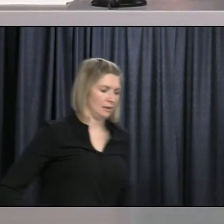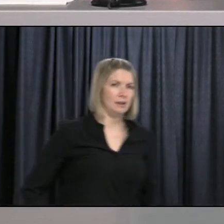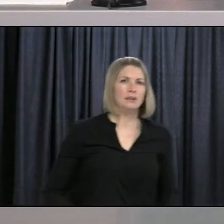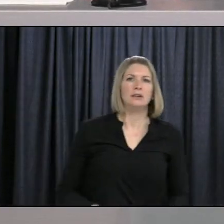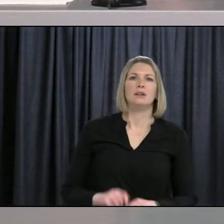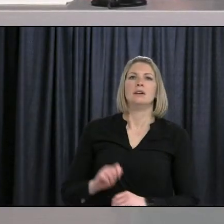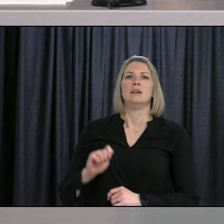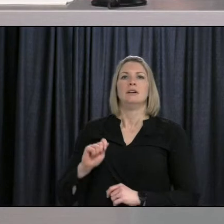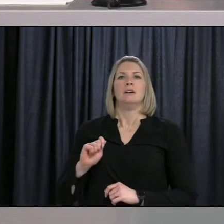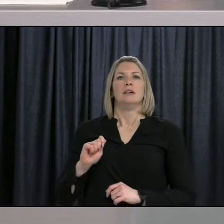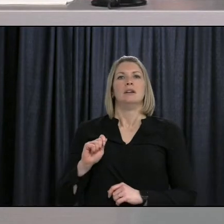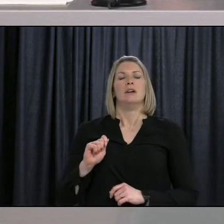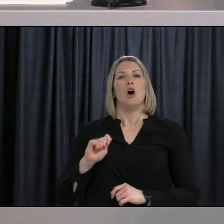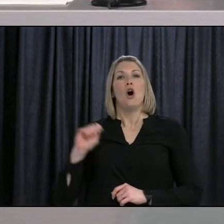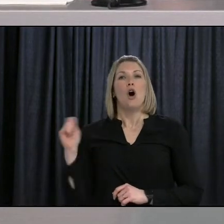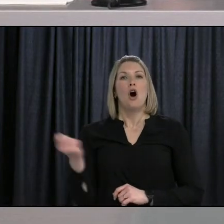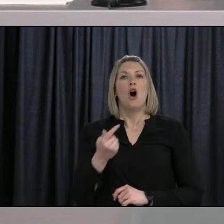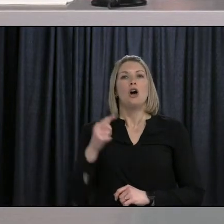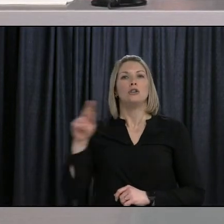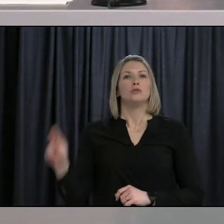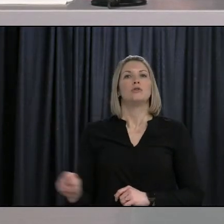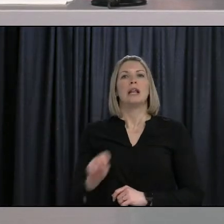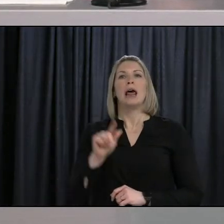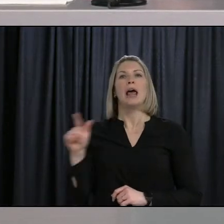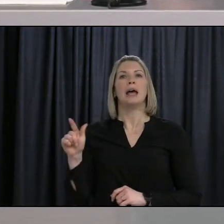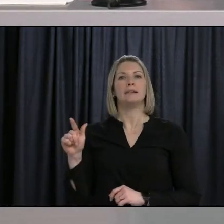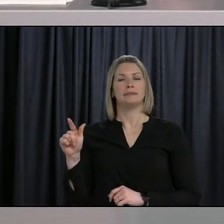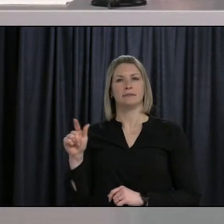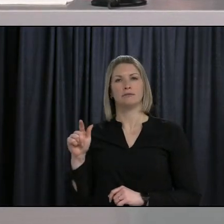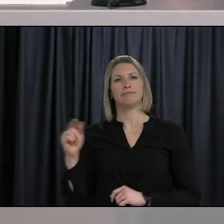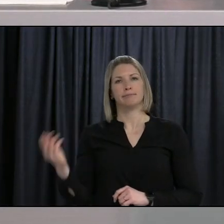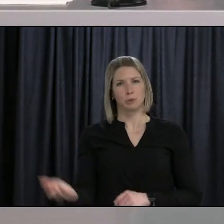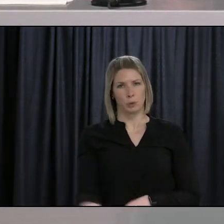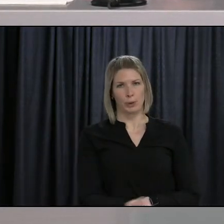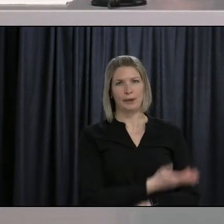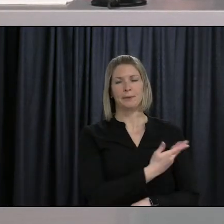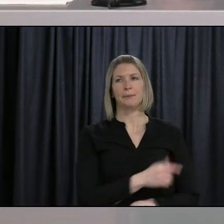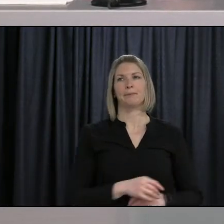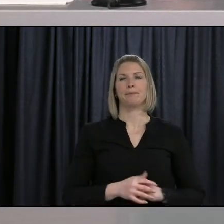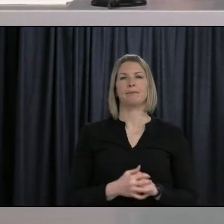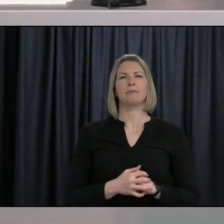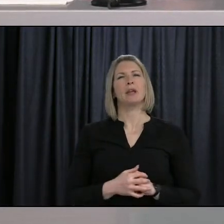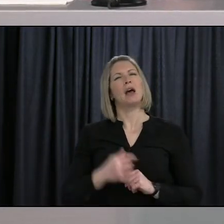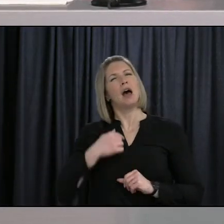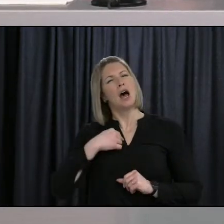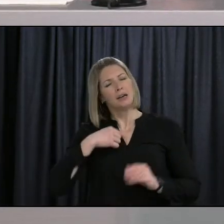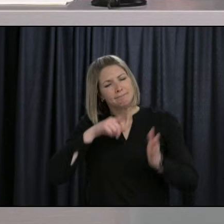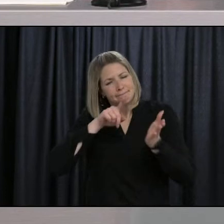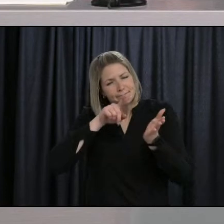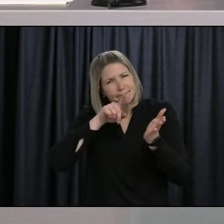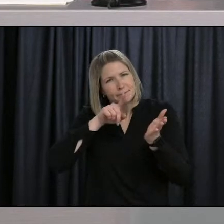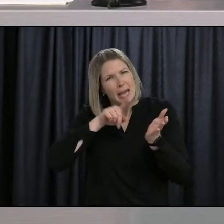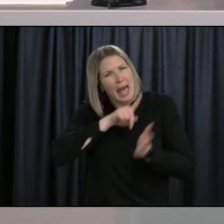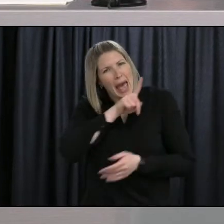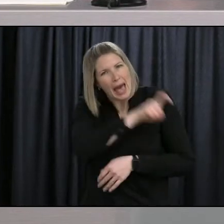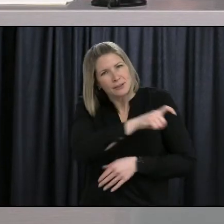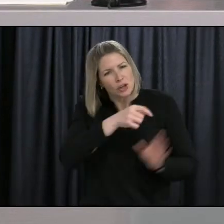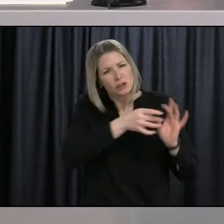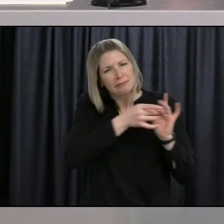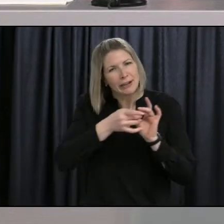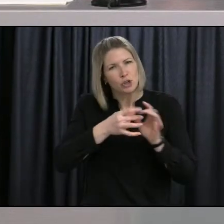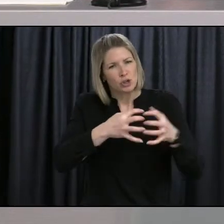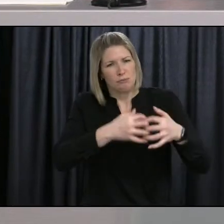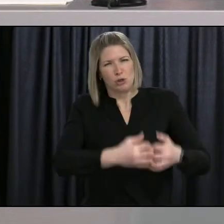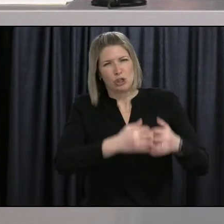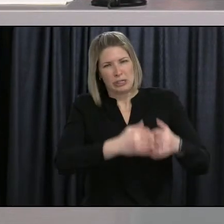looking for an update on the status of the whole genome sequencing lab. It was meant to be up and running late last week, so I'm wondering what's